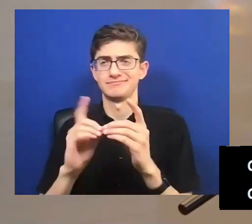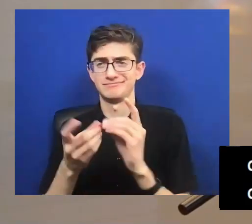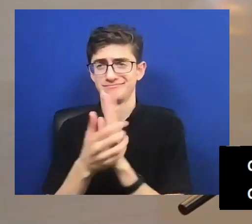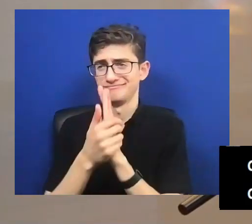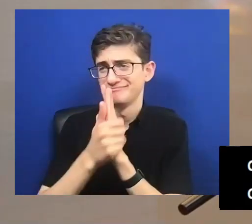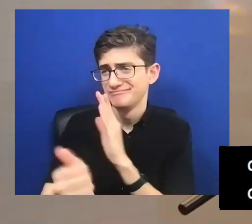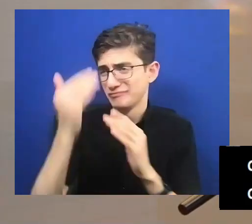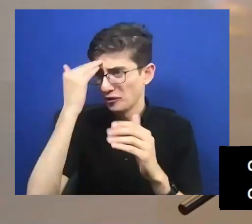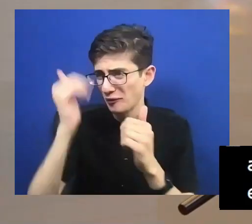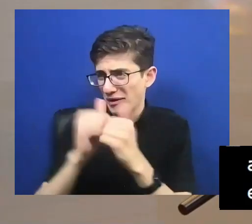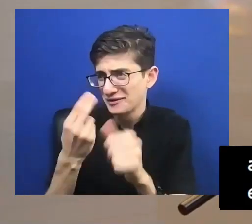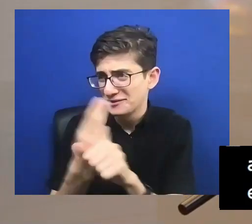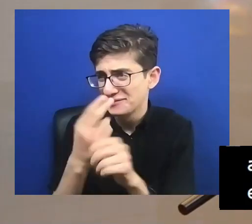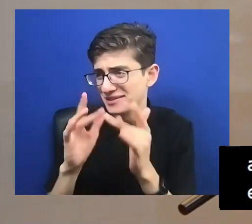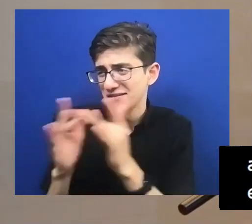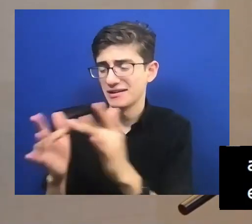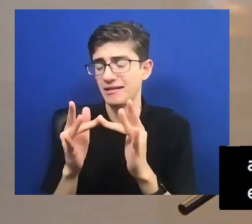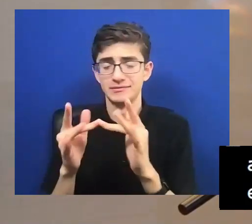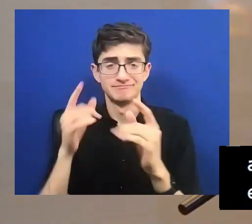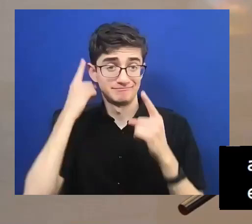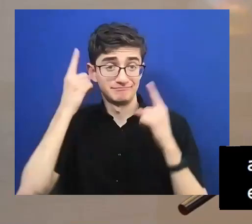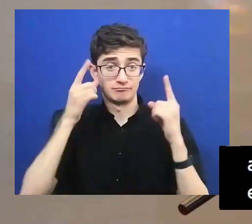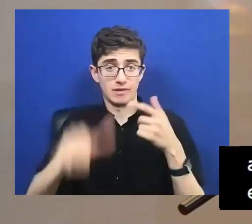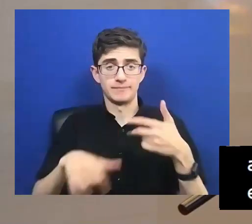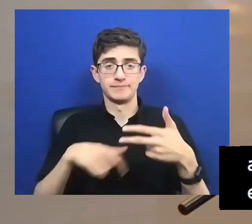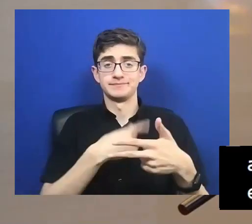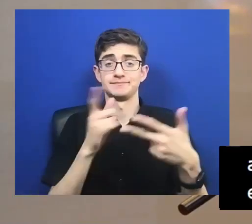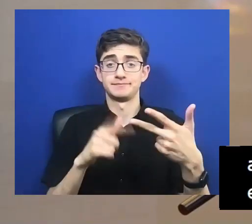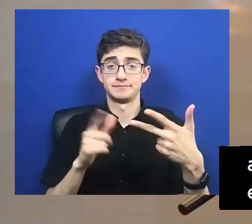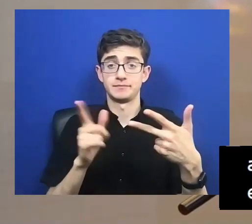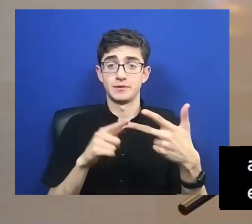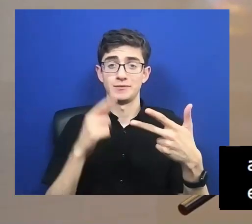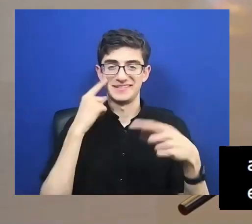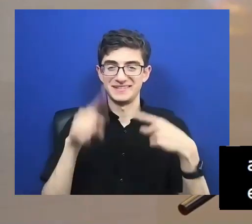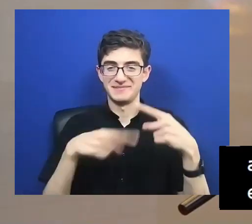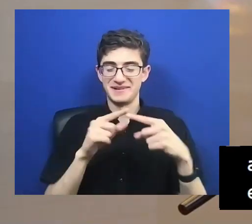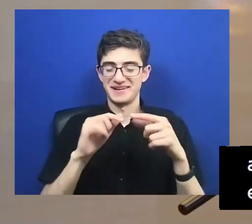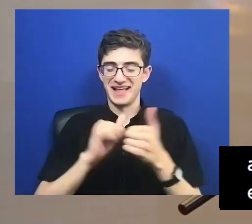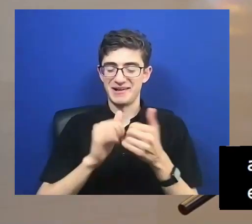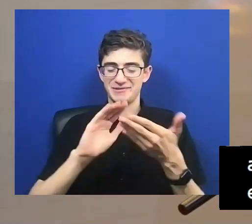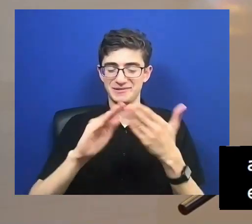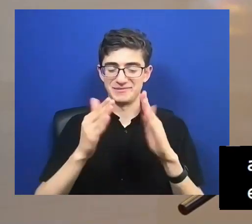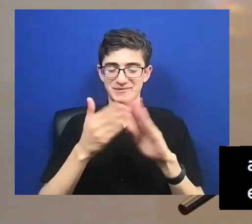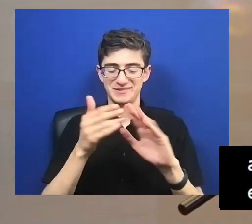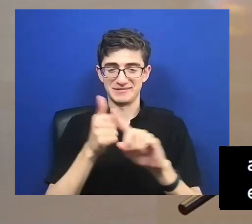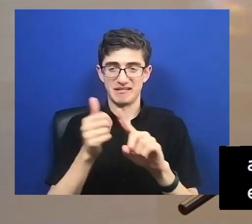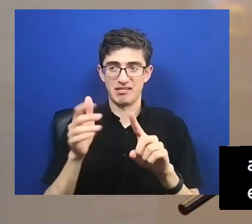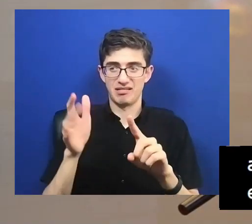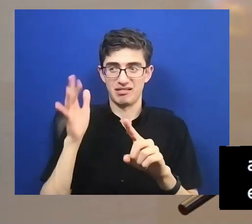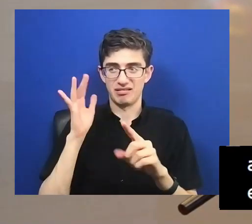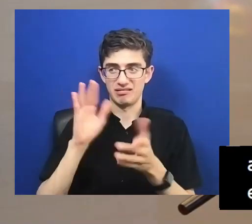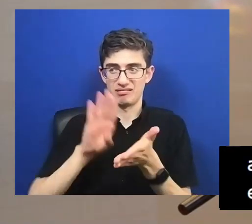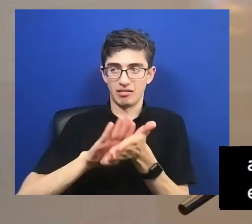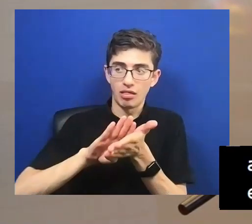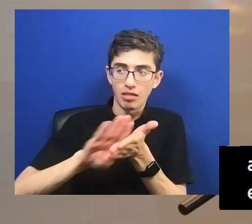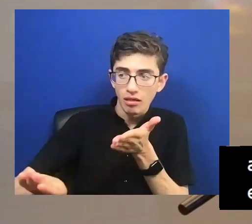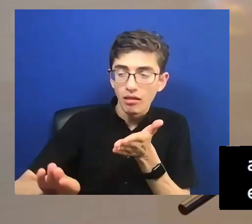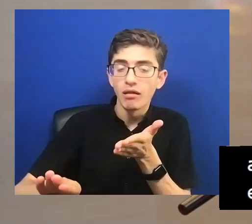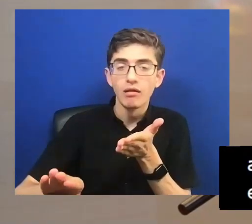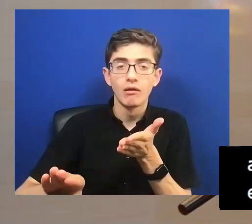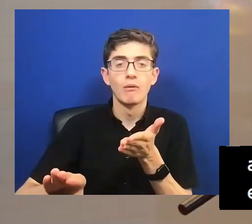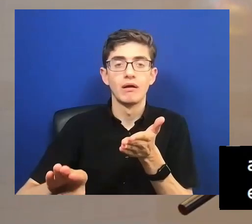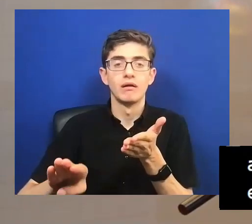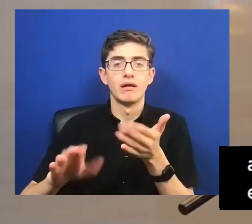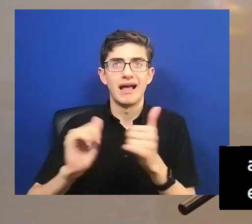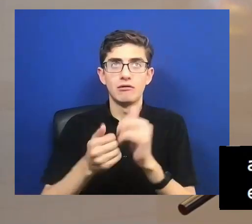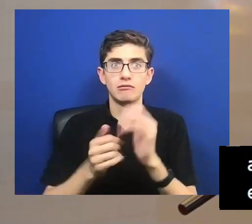Also consider things like how historically marginalized communities can thrive online and how we can all be safe